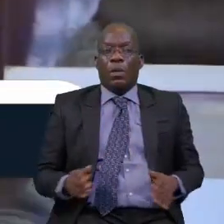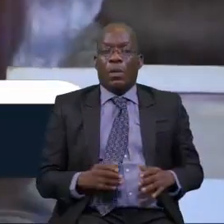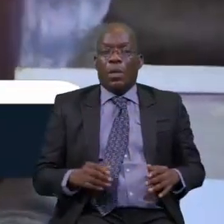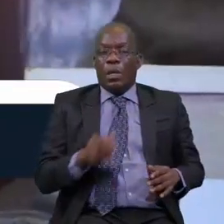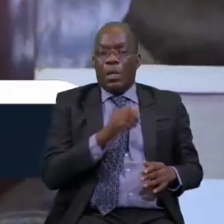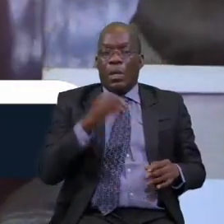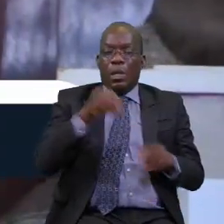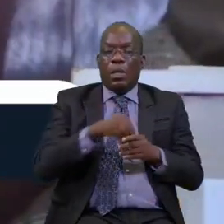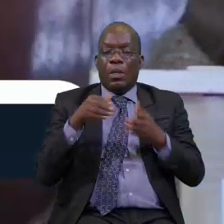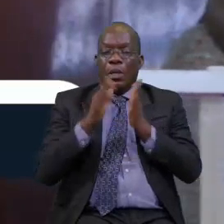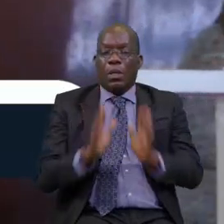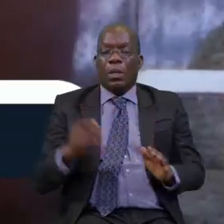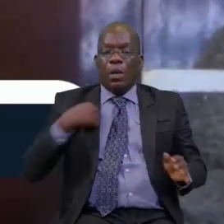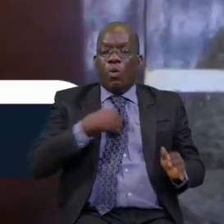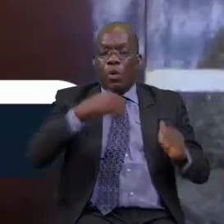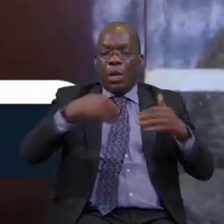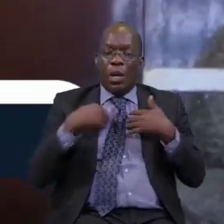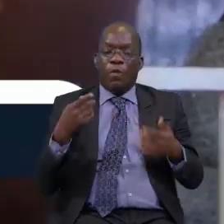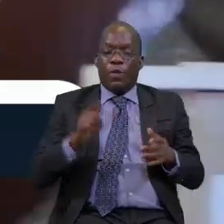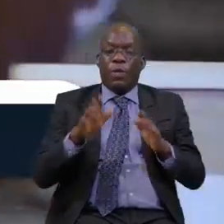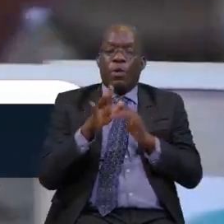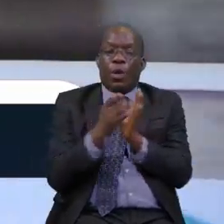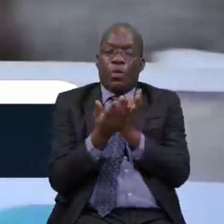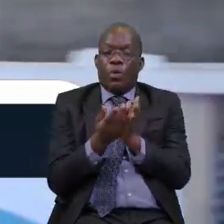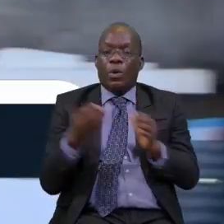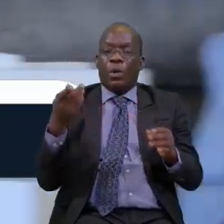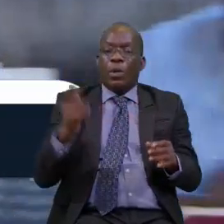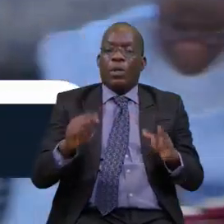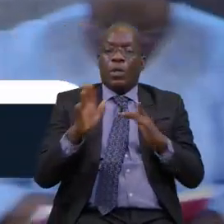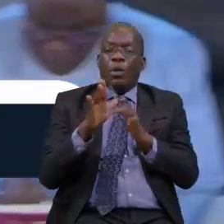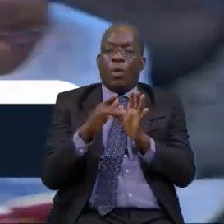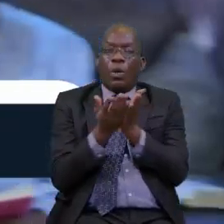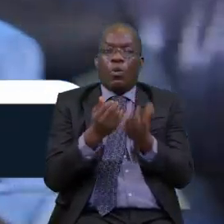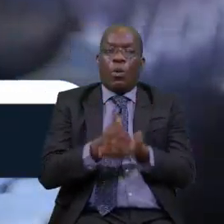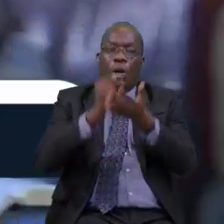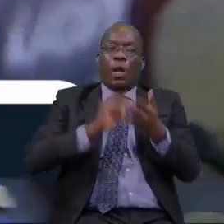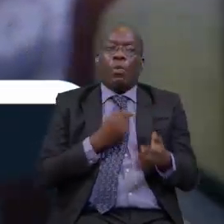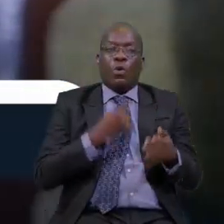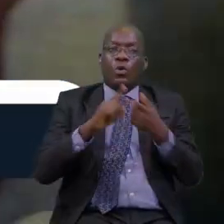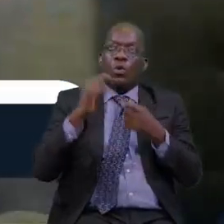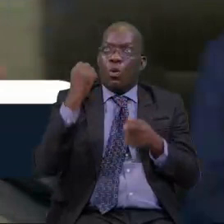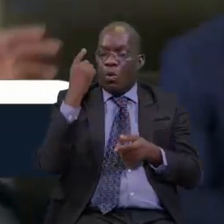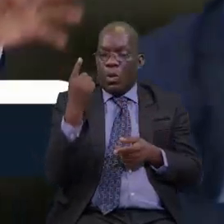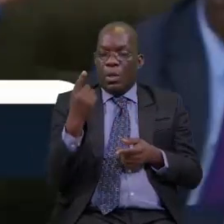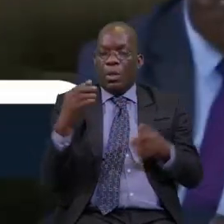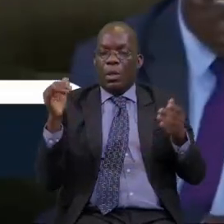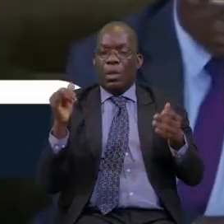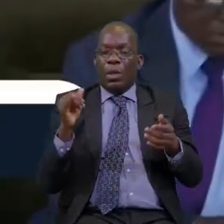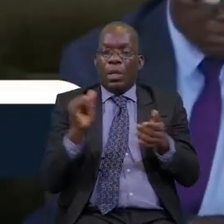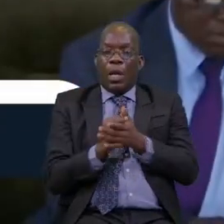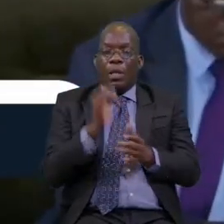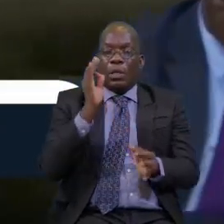we have the scripture. And the scripture helps us to understand that if we go this